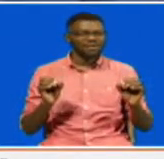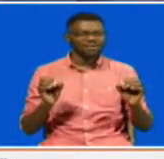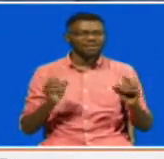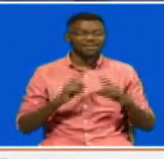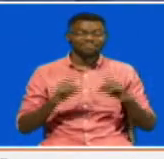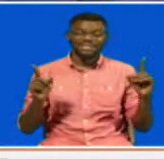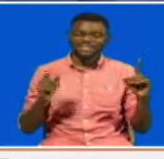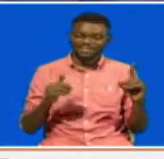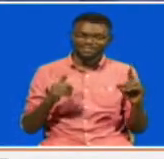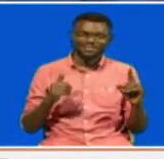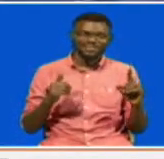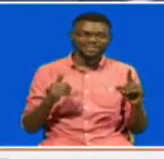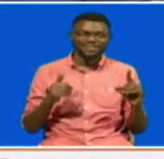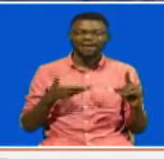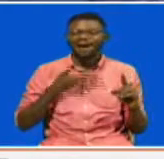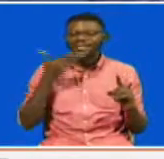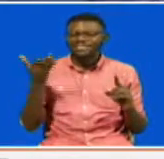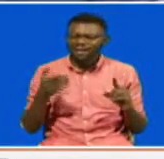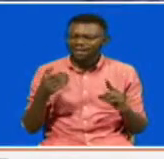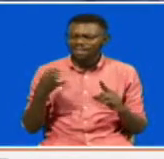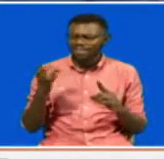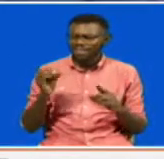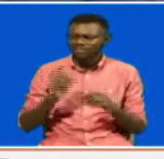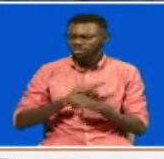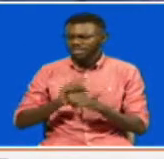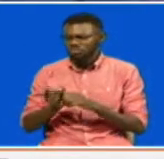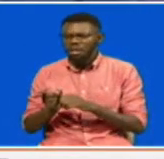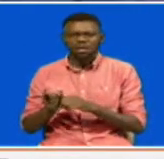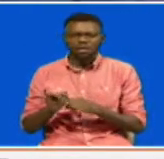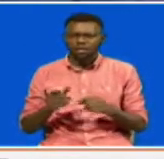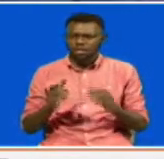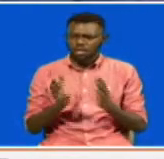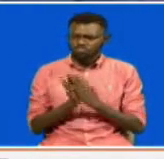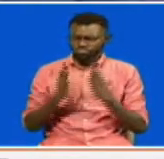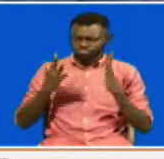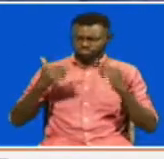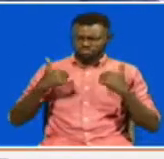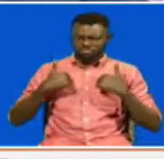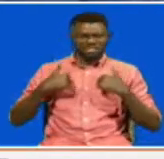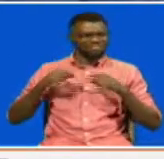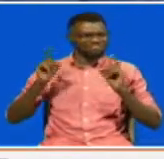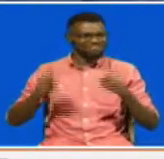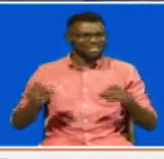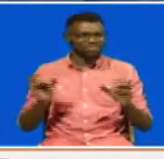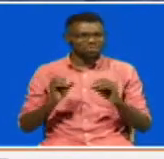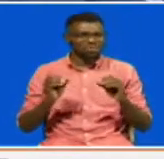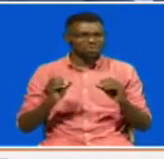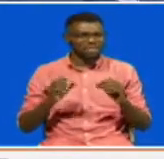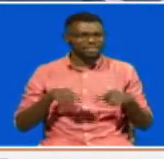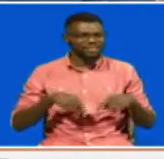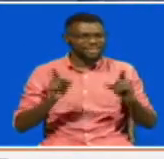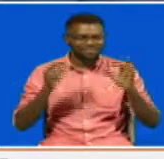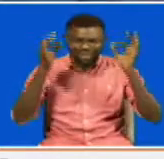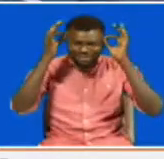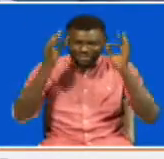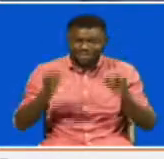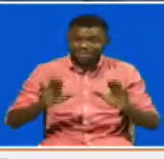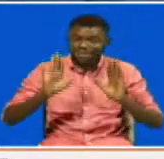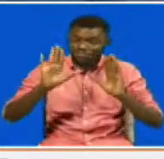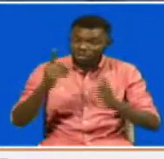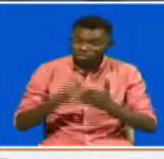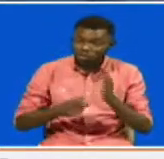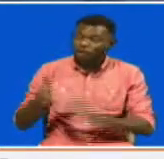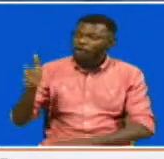30 seconds. That is a personal decision. Congratulating Malala is a personal decision. So long as I have the blessings of